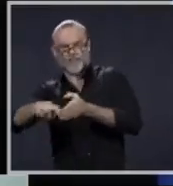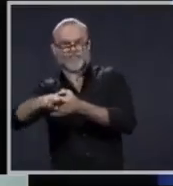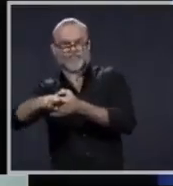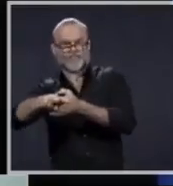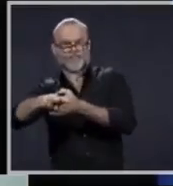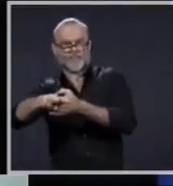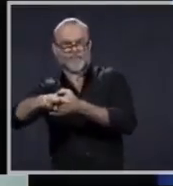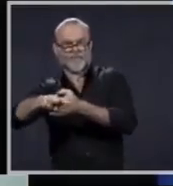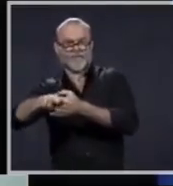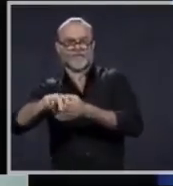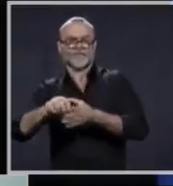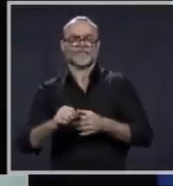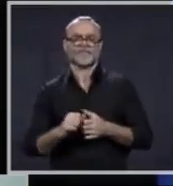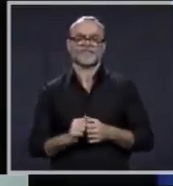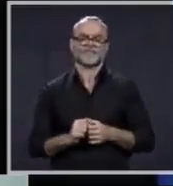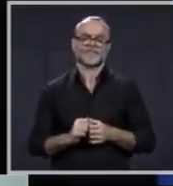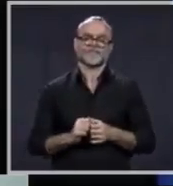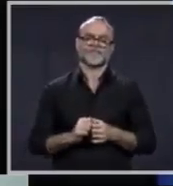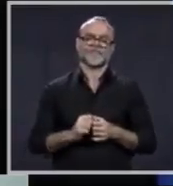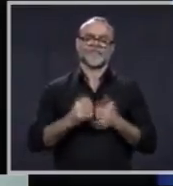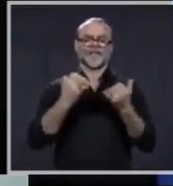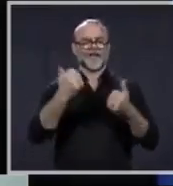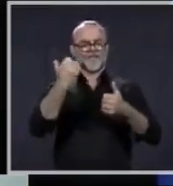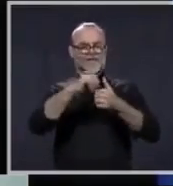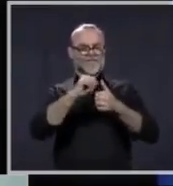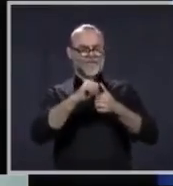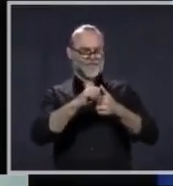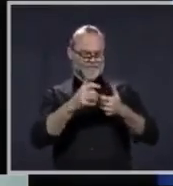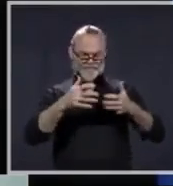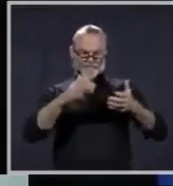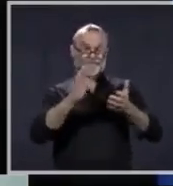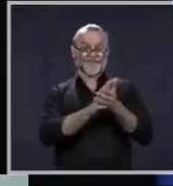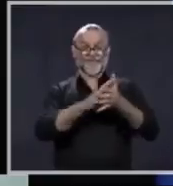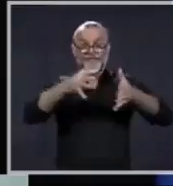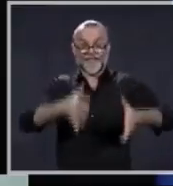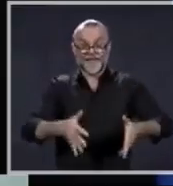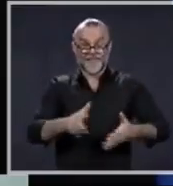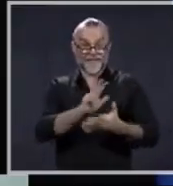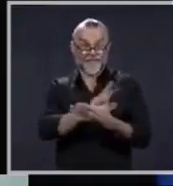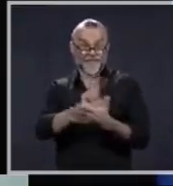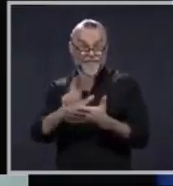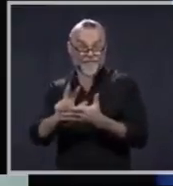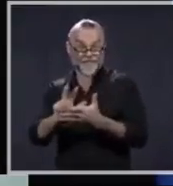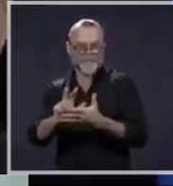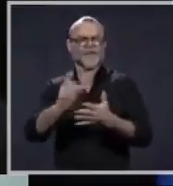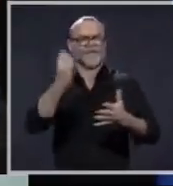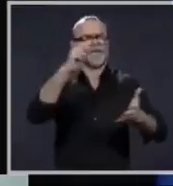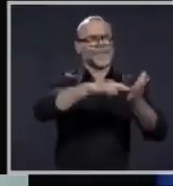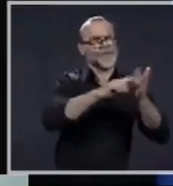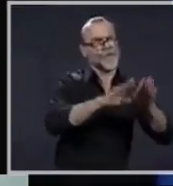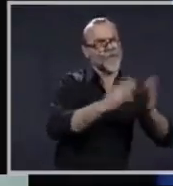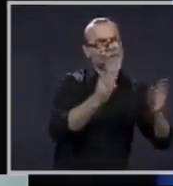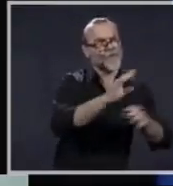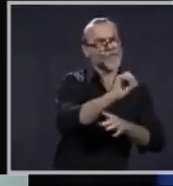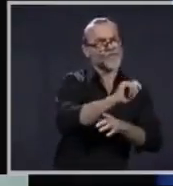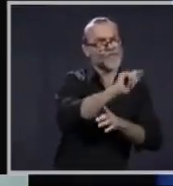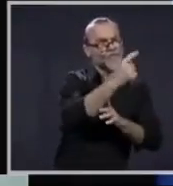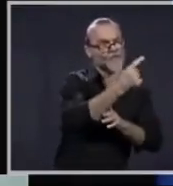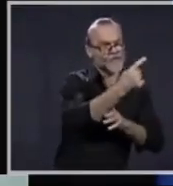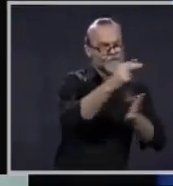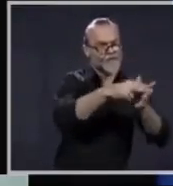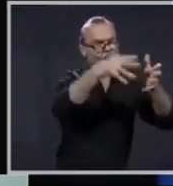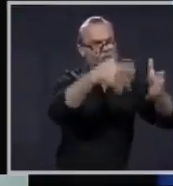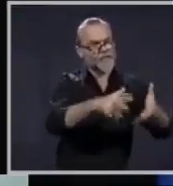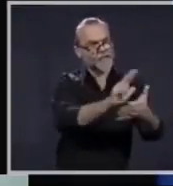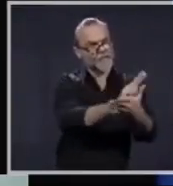workers will be in trouble, because they won't all have a place for their child during their working hours.